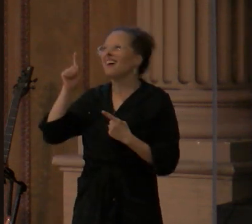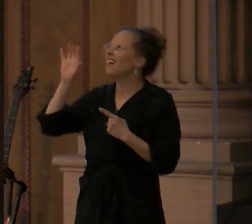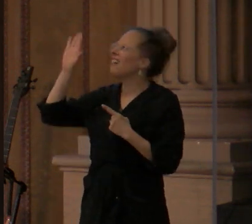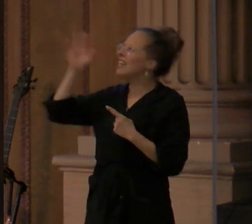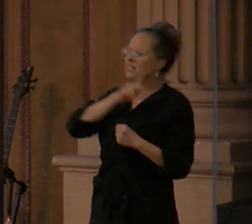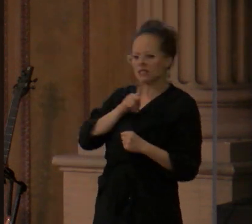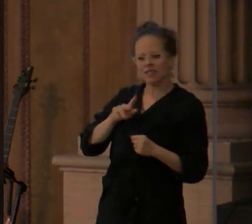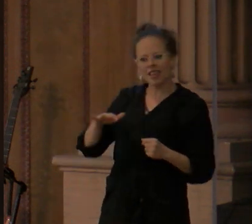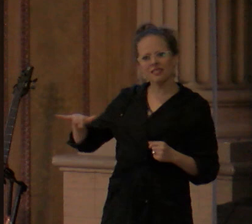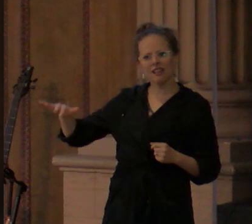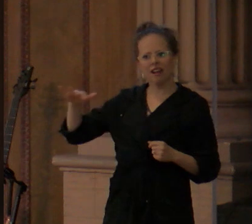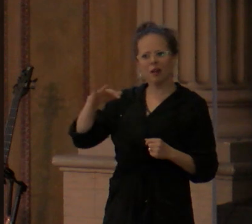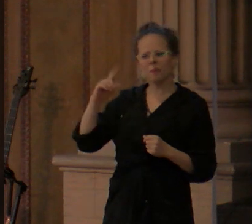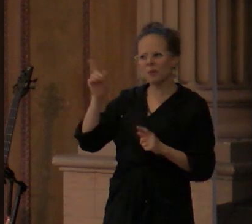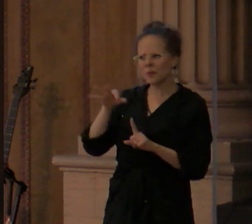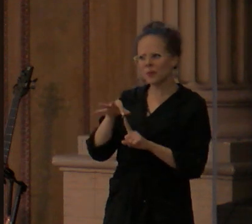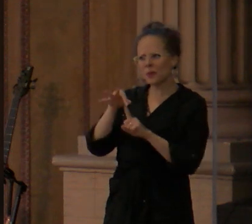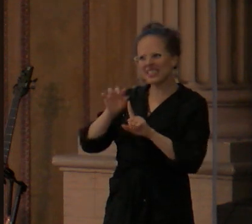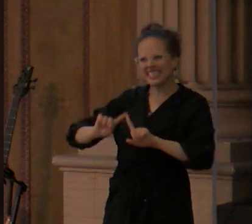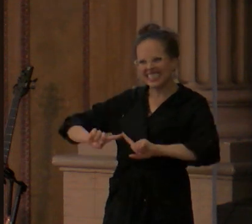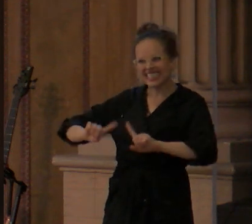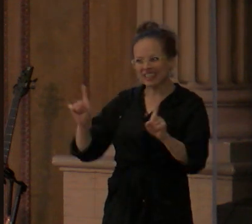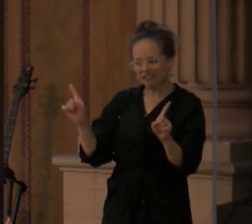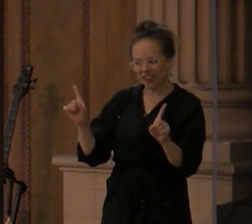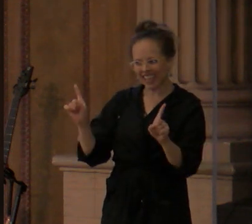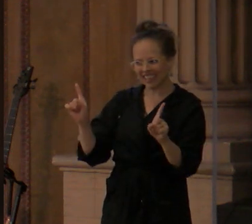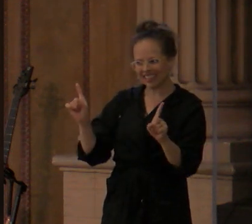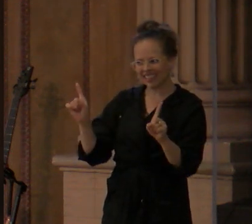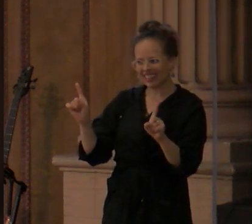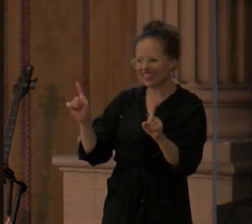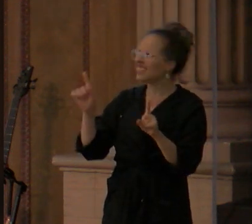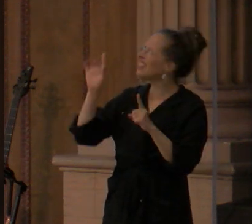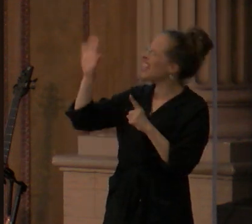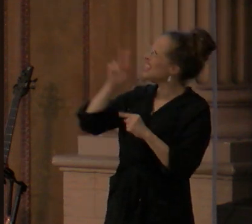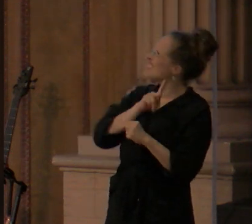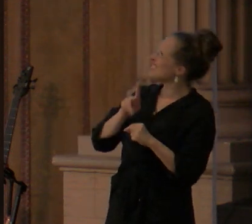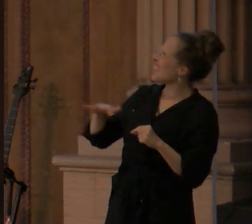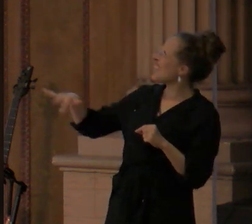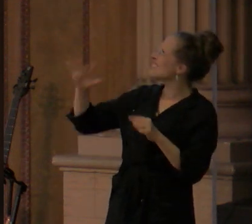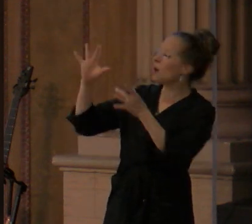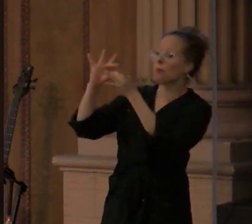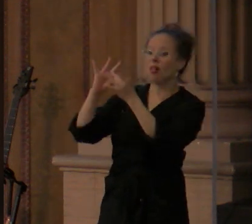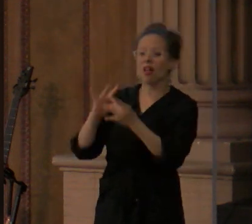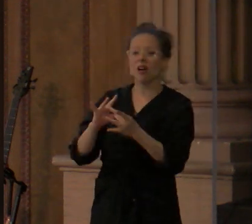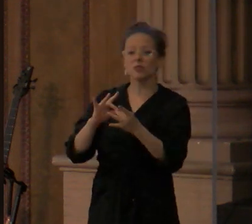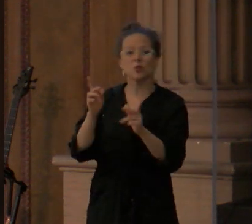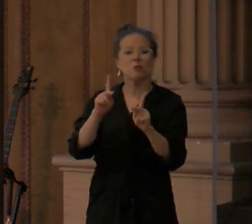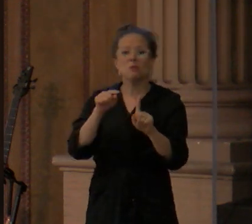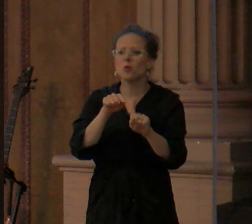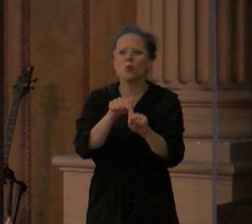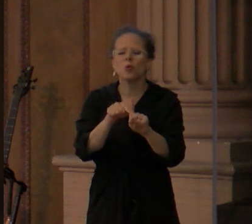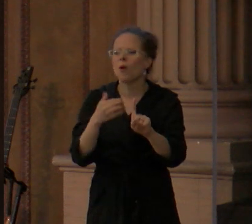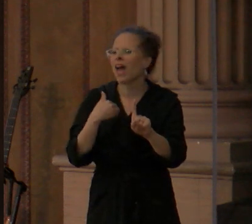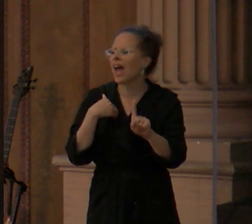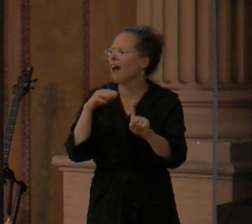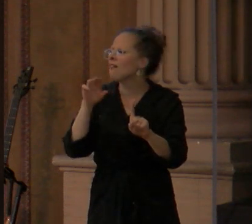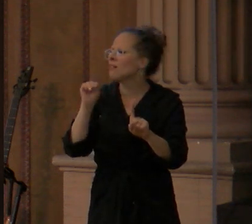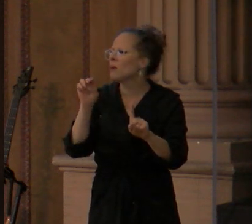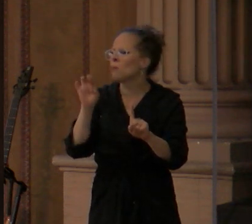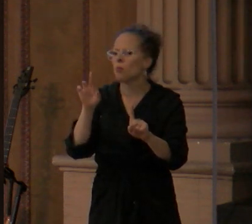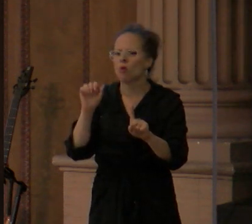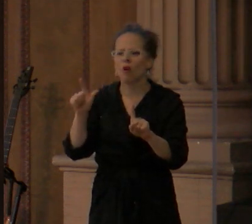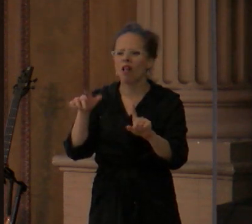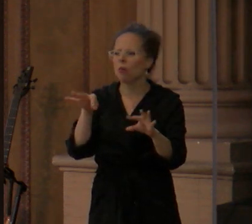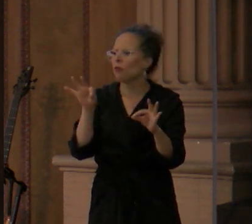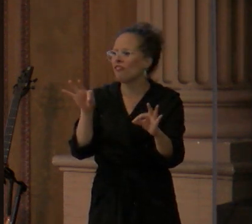God is so different. It belongs to those who don't have their own moral perfection. It